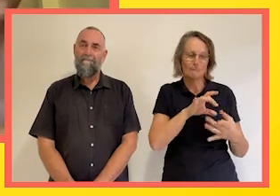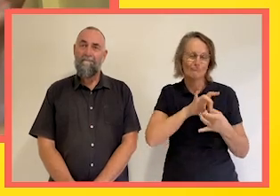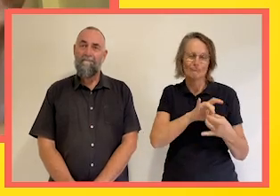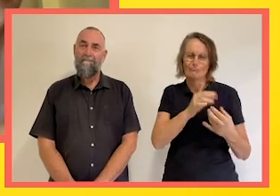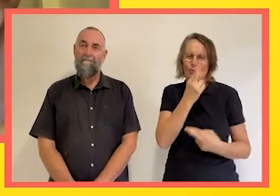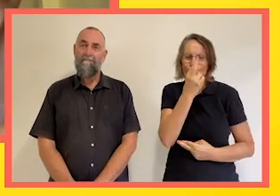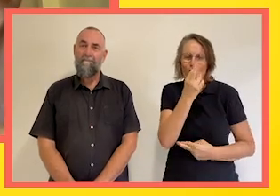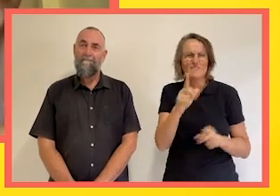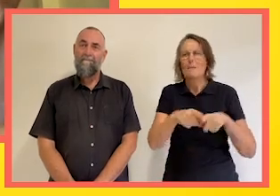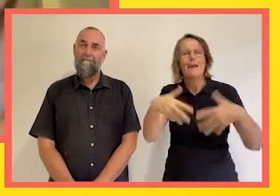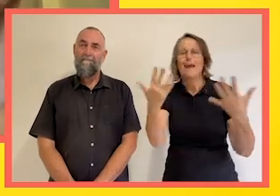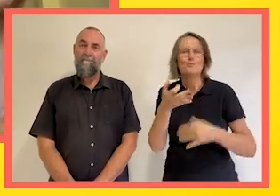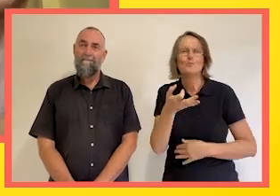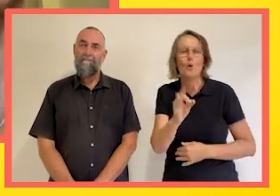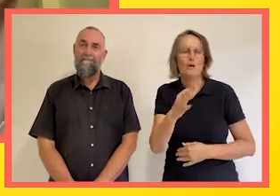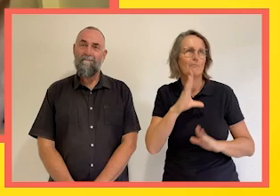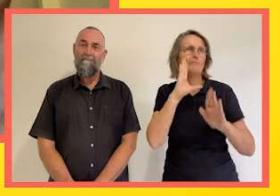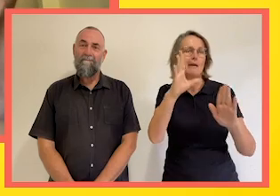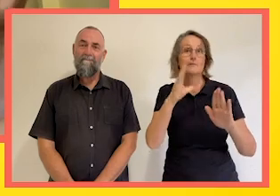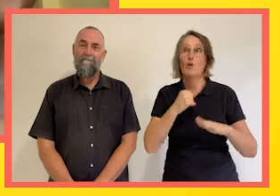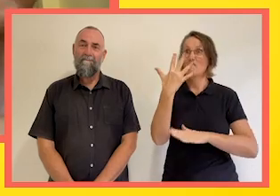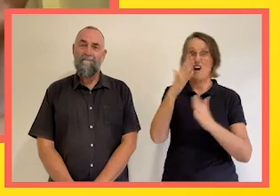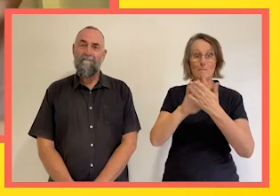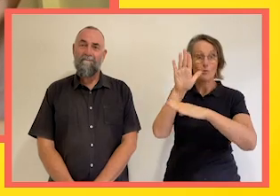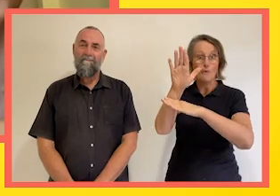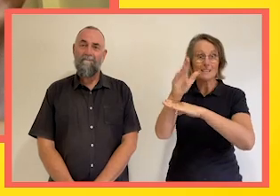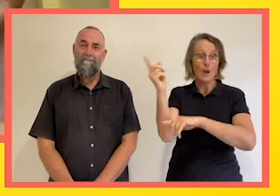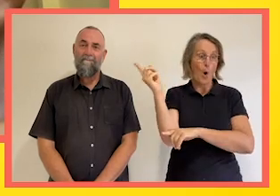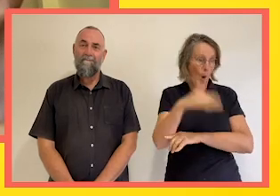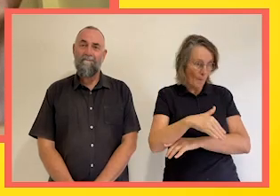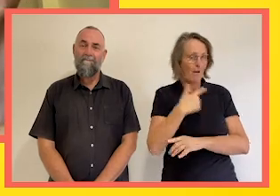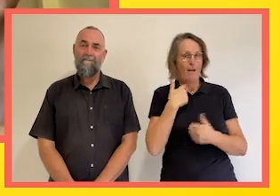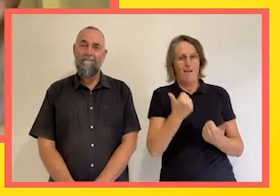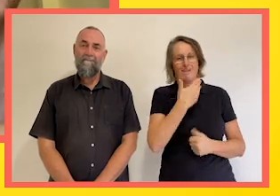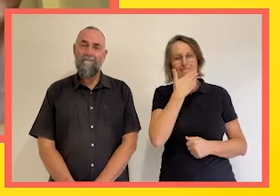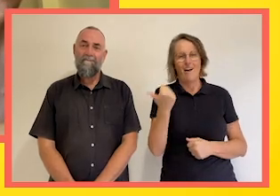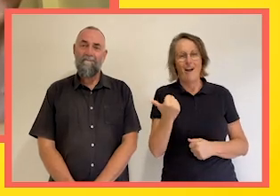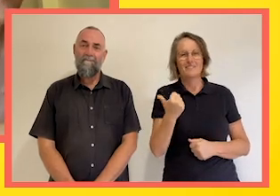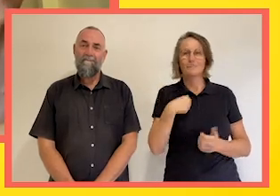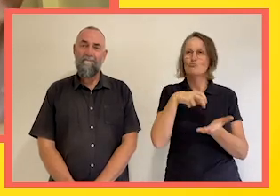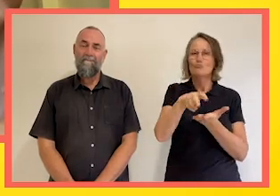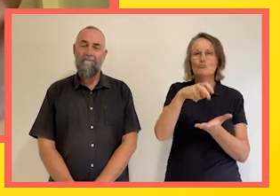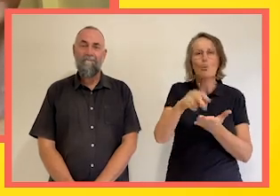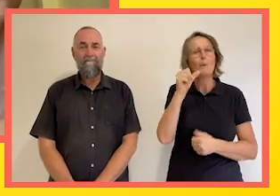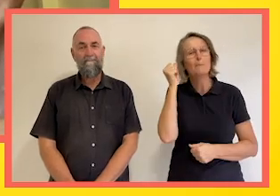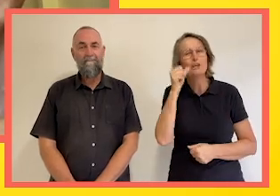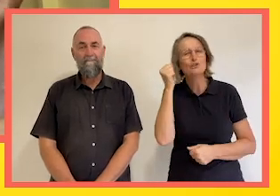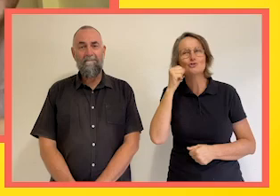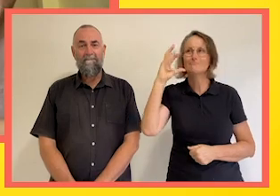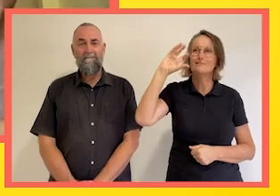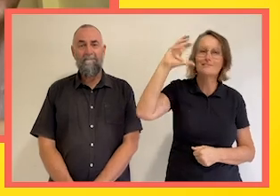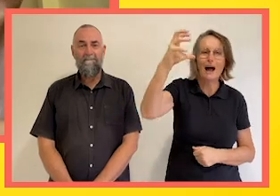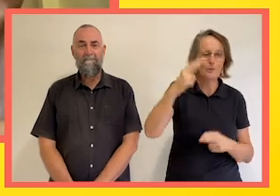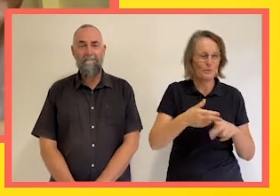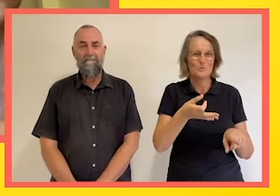dog, is amazing. So getting back from 5 months was really nice, and getting to walk on the beach